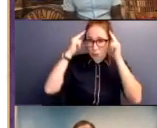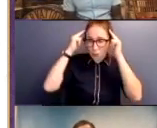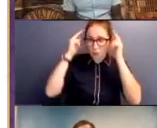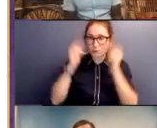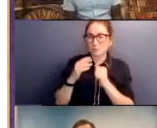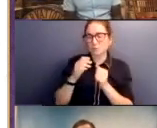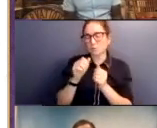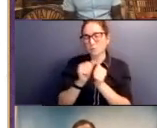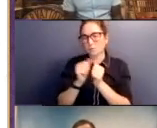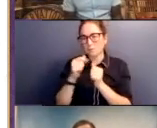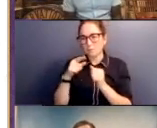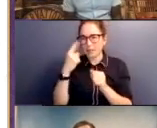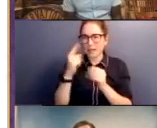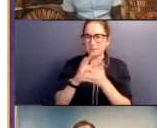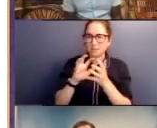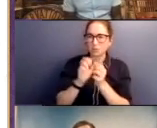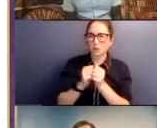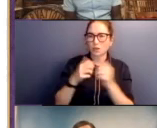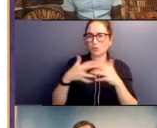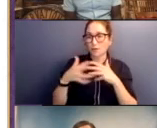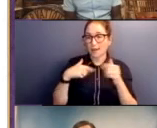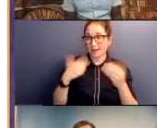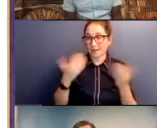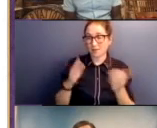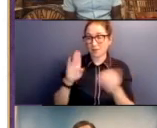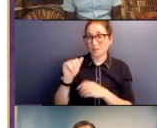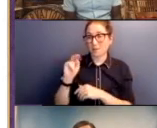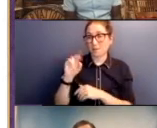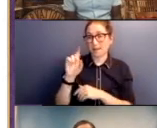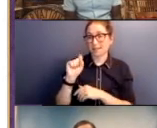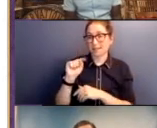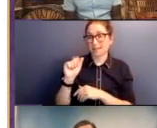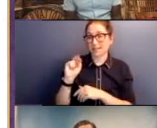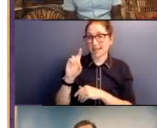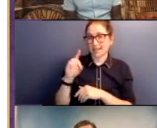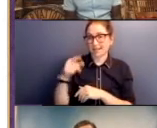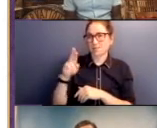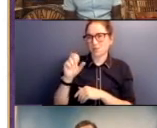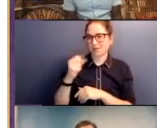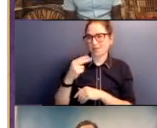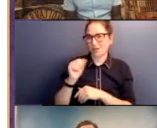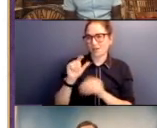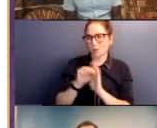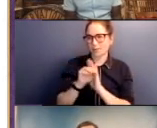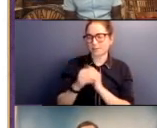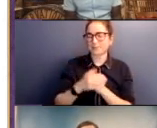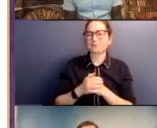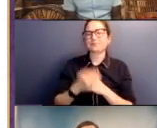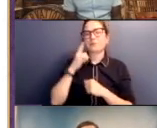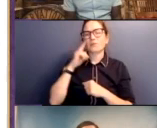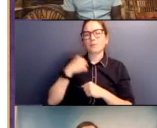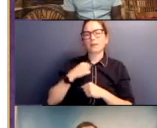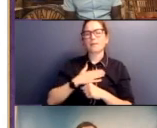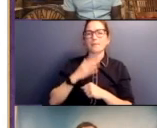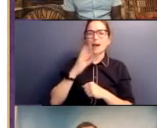I'm here at the bandstand of Preservation Hall in New Orleans. And for me, my experience with